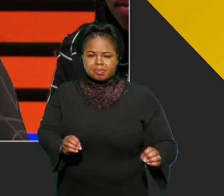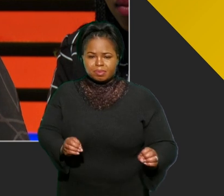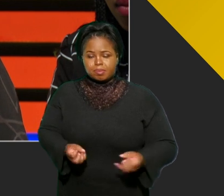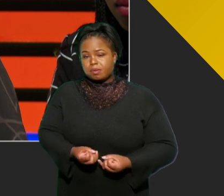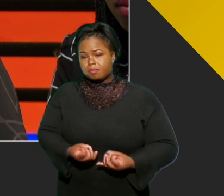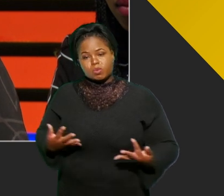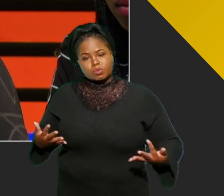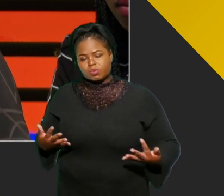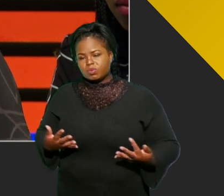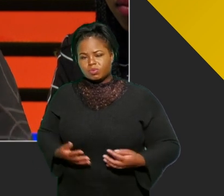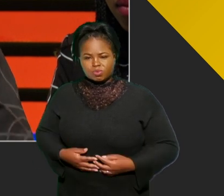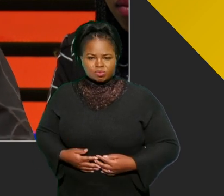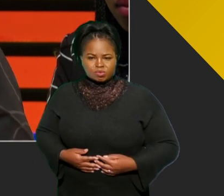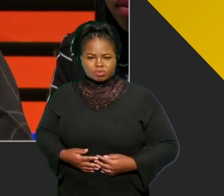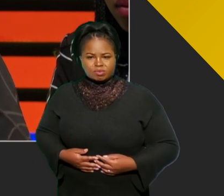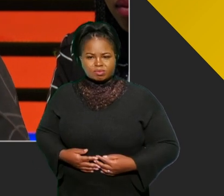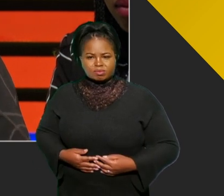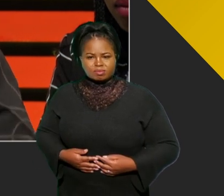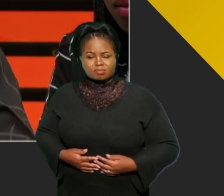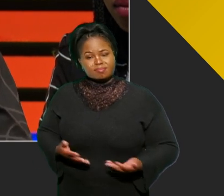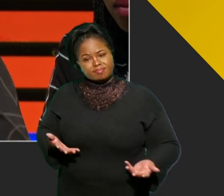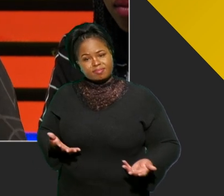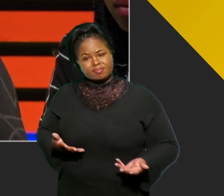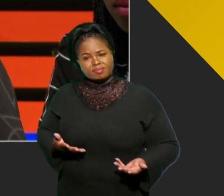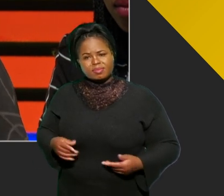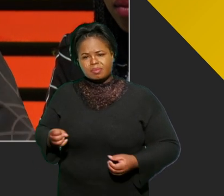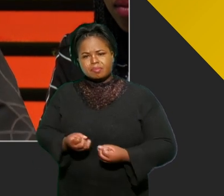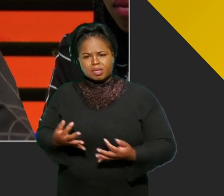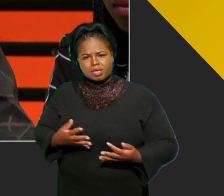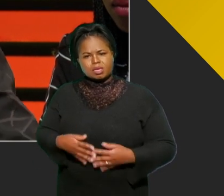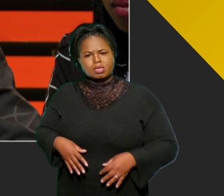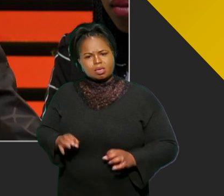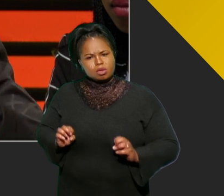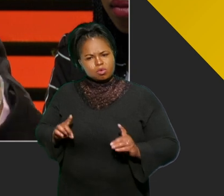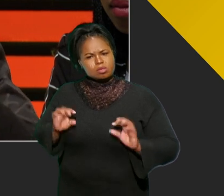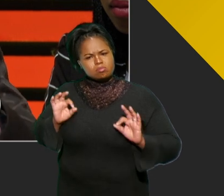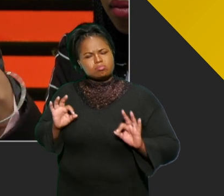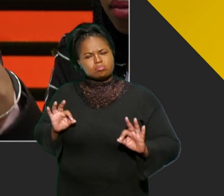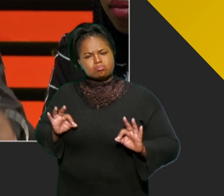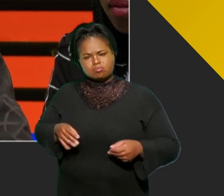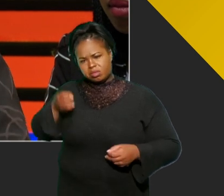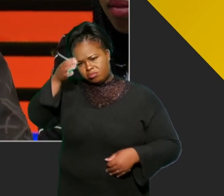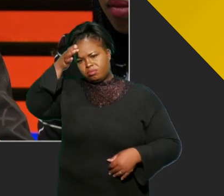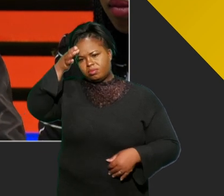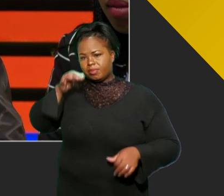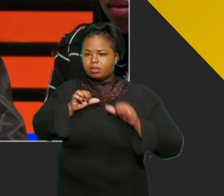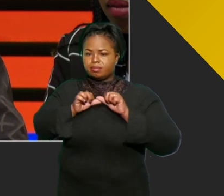average abantu abangasebenzi of which is bafundile ne, and they couldn't ukuthi